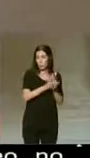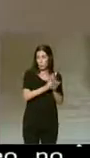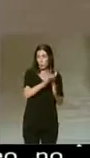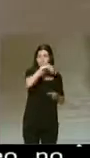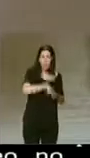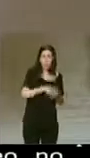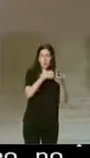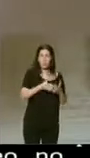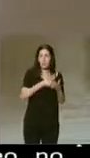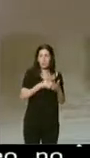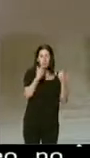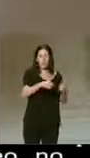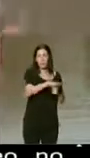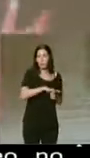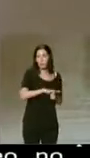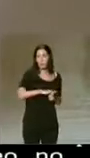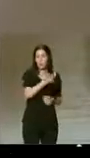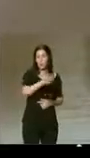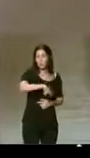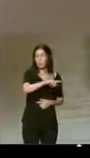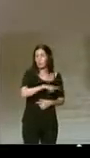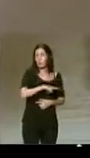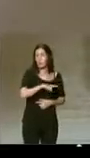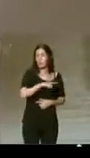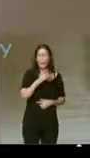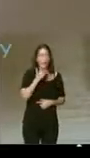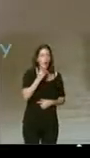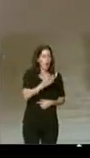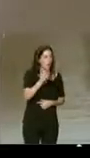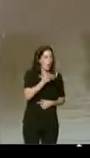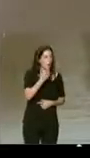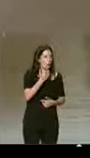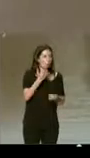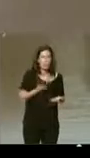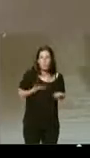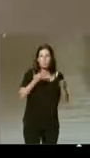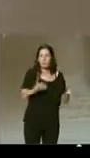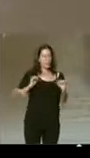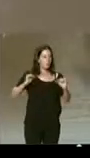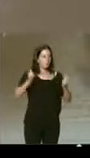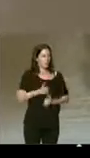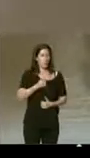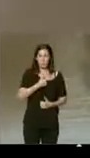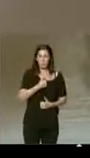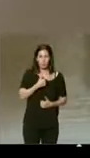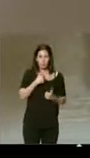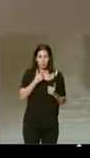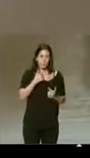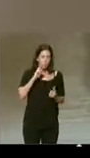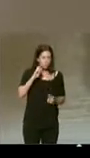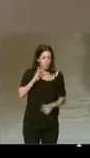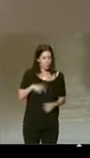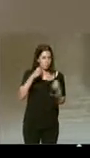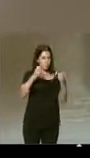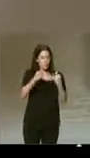talk to my colleague from the robotics industries so that they can create some sort of coat hanger that